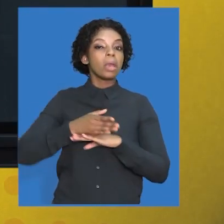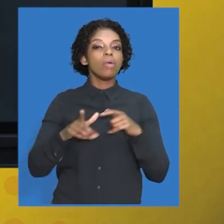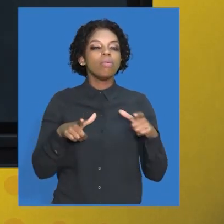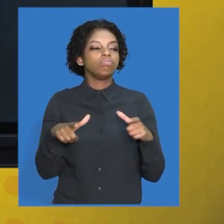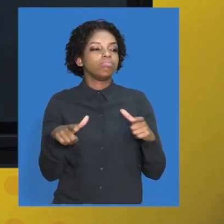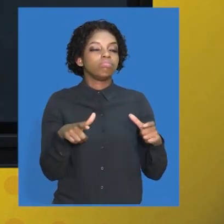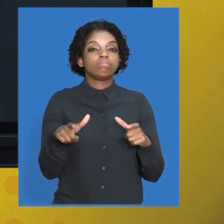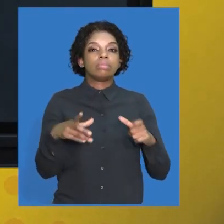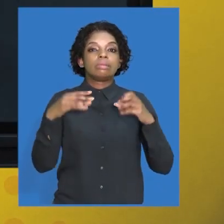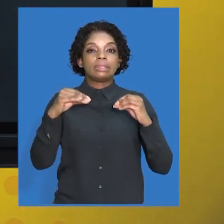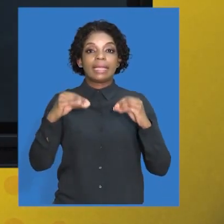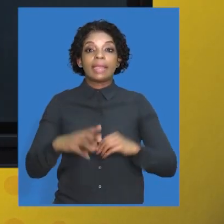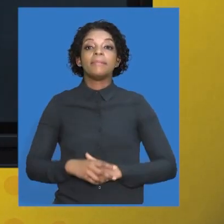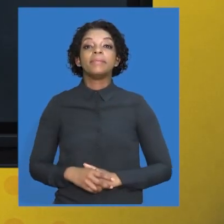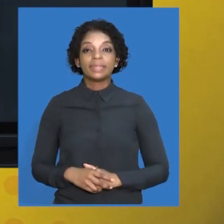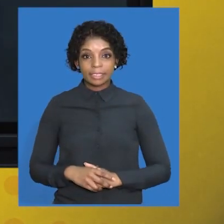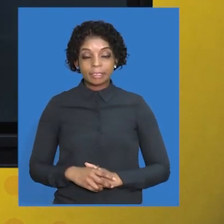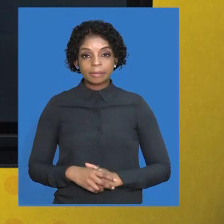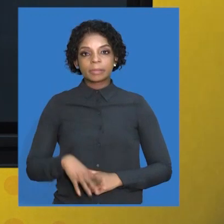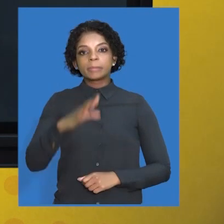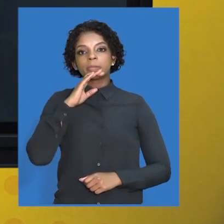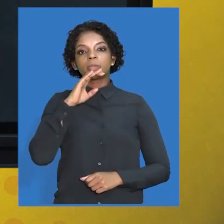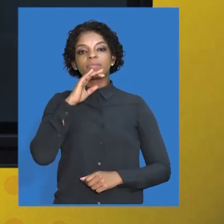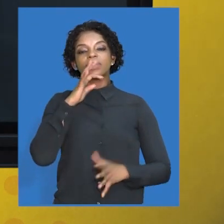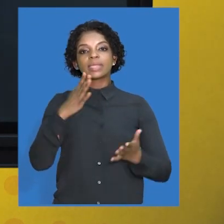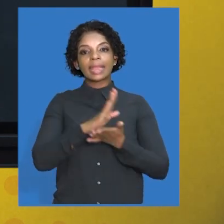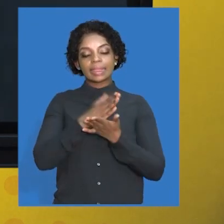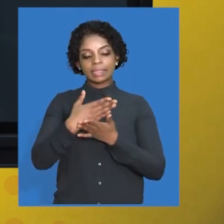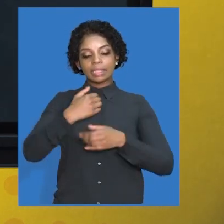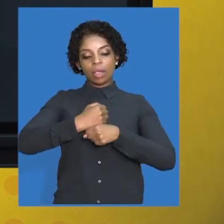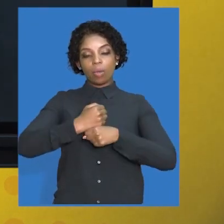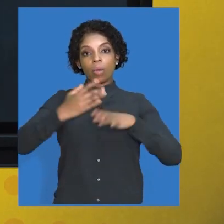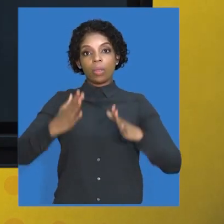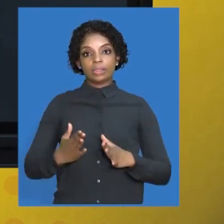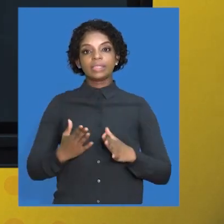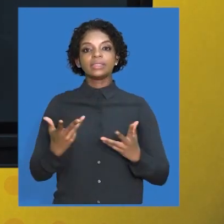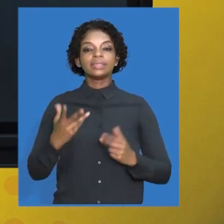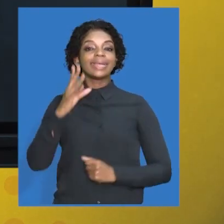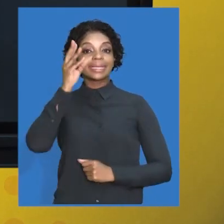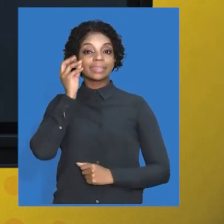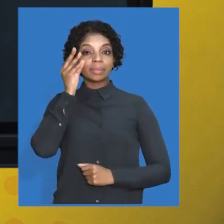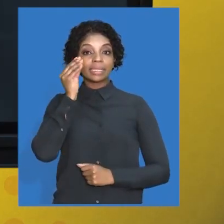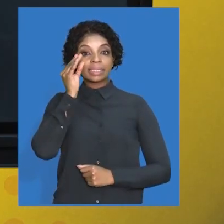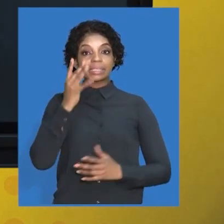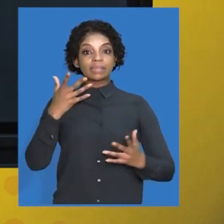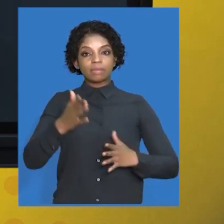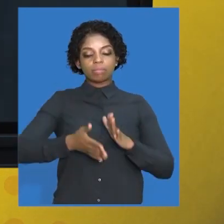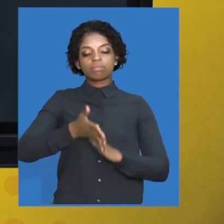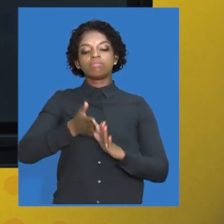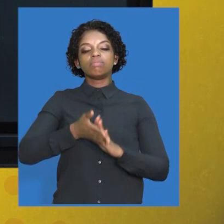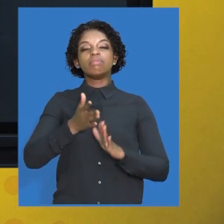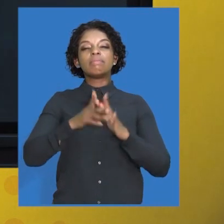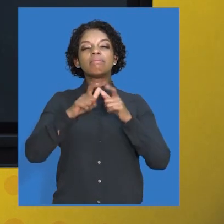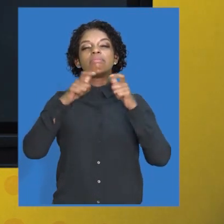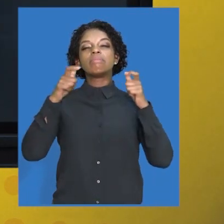us in good stead because we might not, as the shareholders, have the experience in order to run a big public company. Now we can